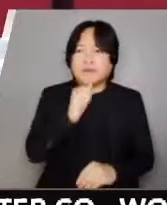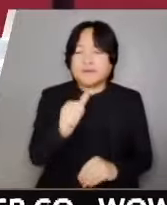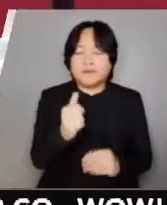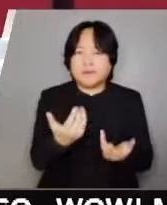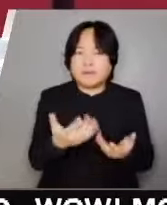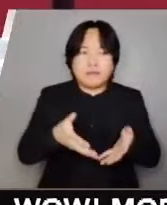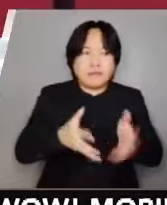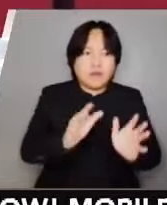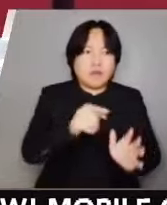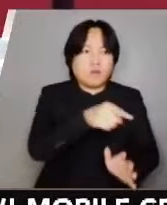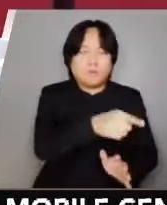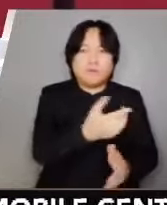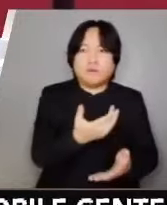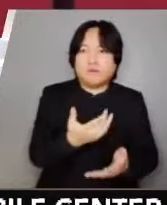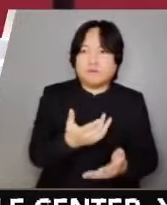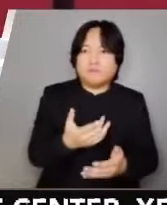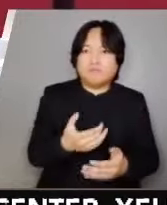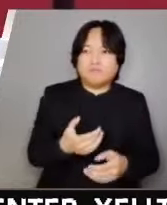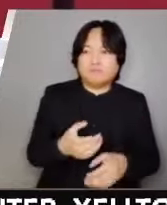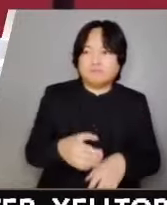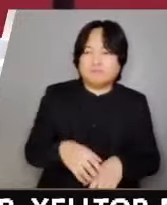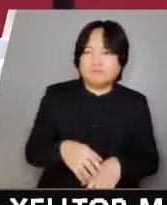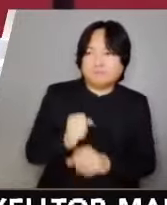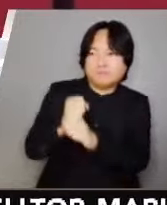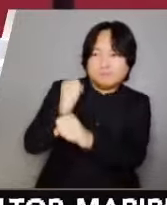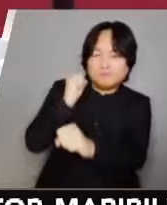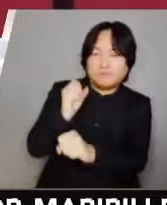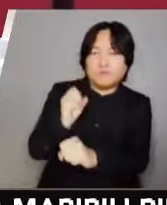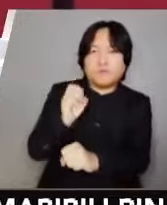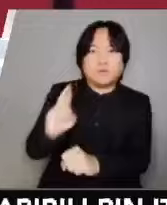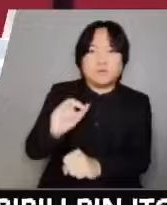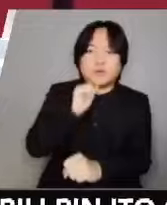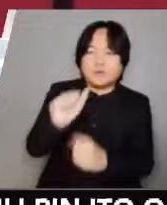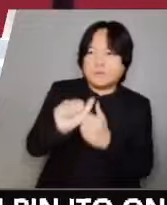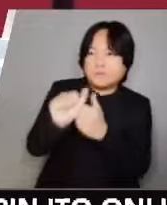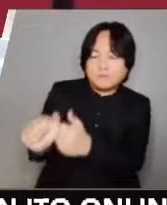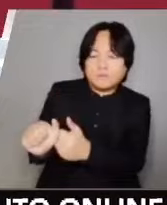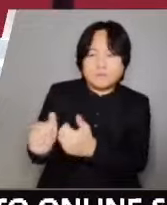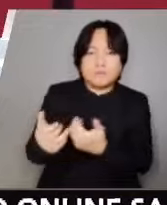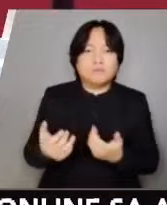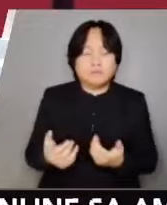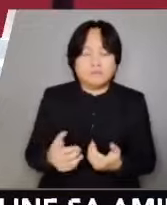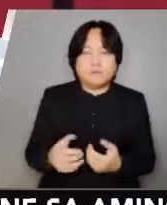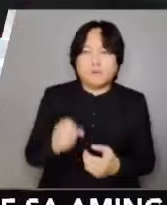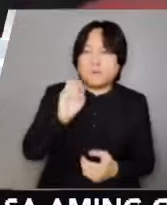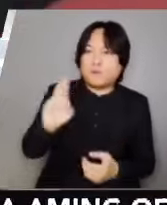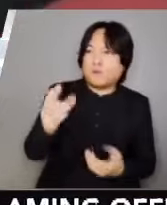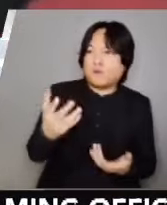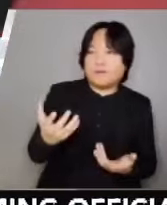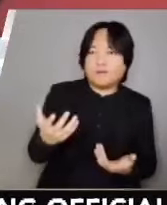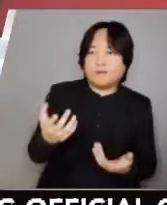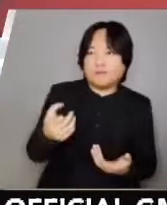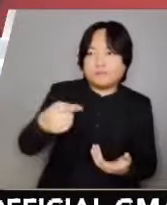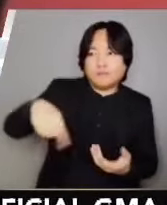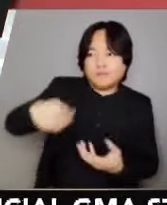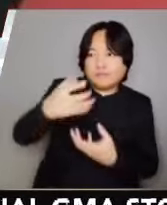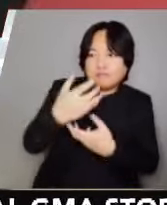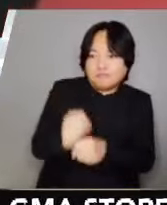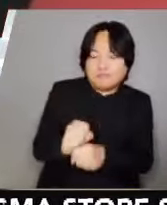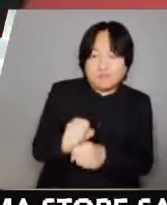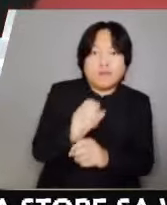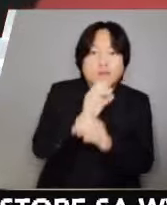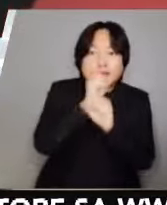will it stand idle in the face of such blatant disregard of public trust. Malamang ako yon